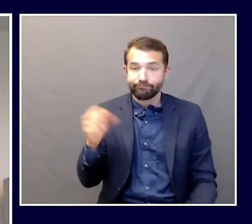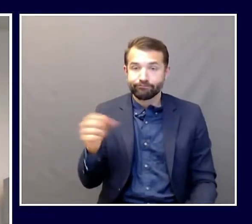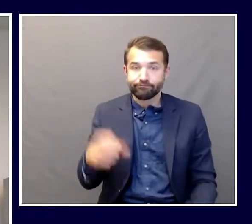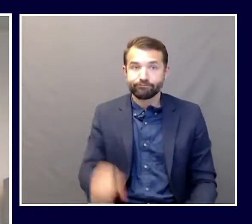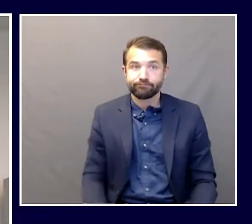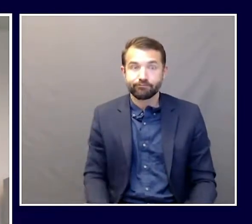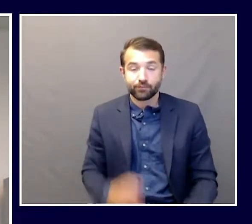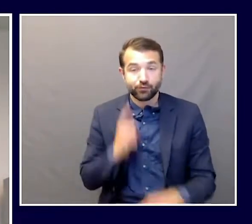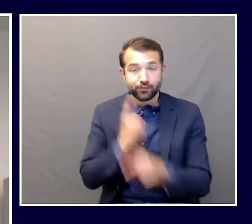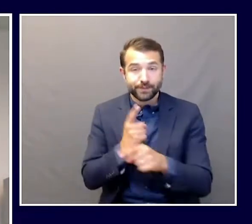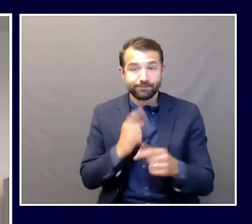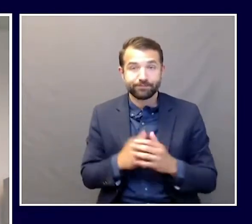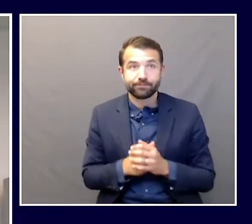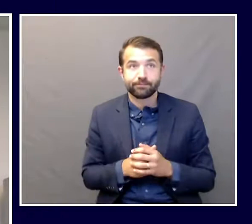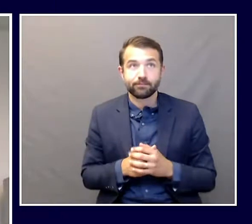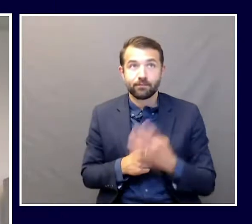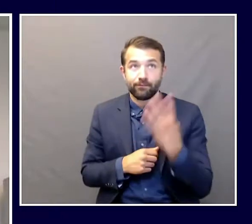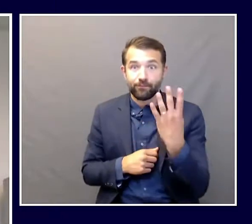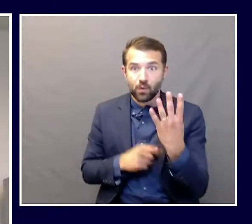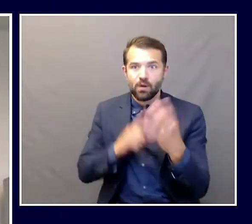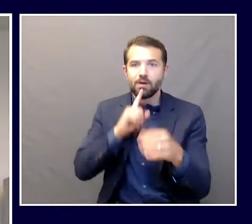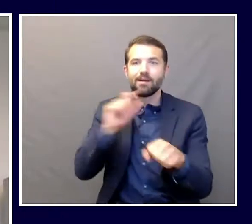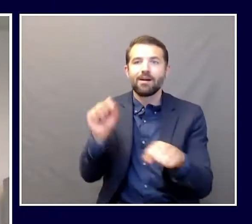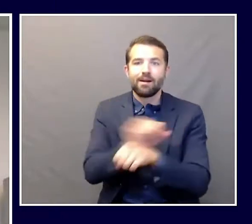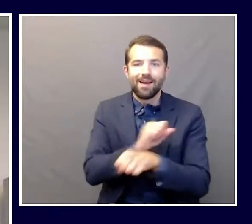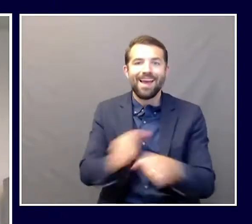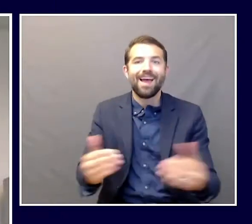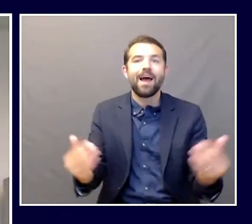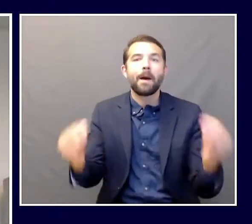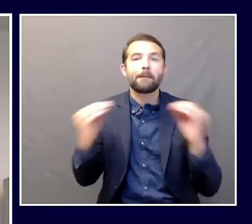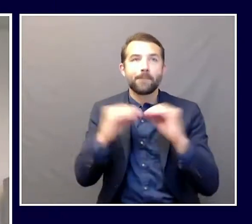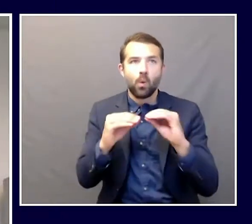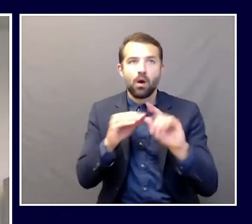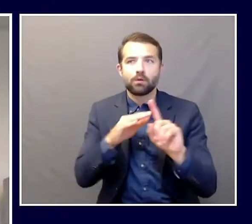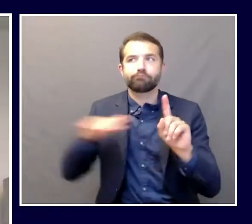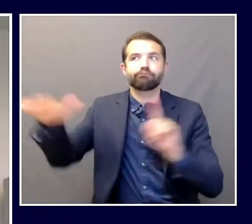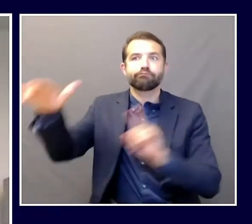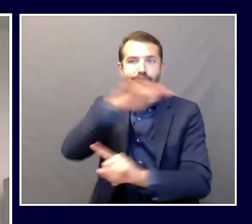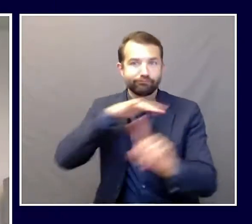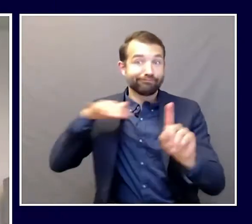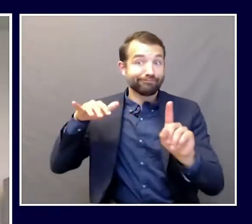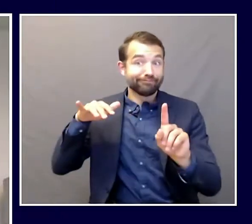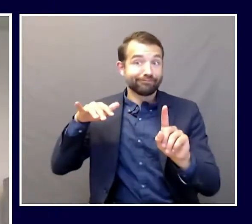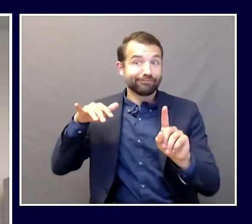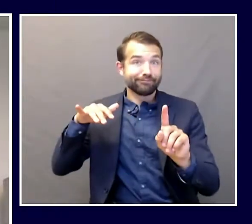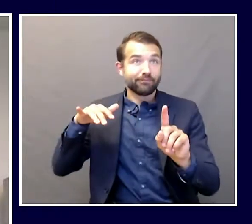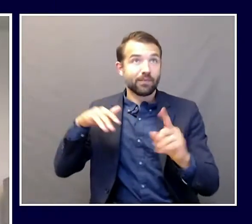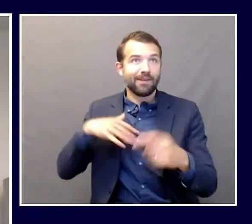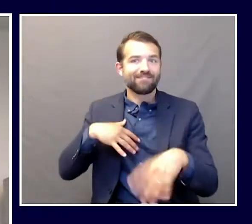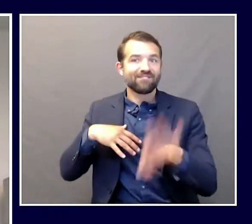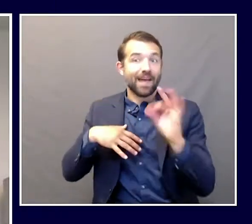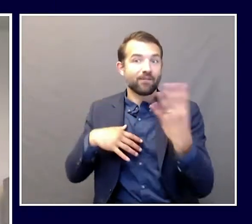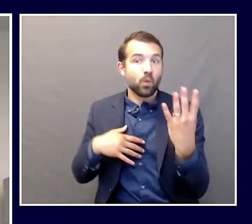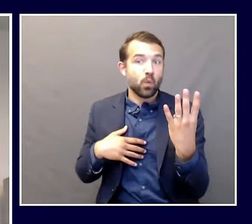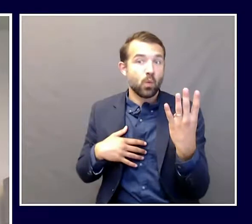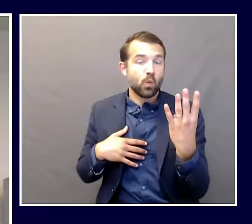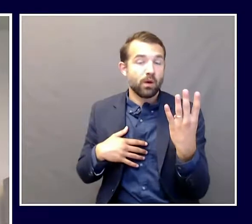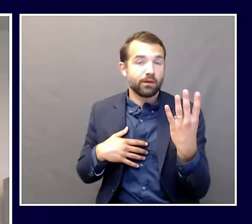almost certainly an undercount. Right. And could you remind us how long ago the first one